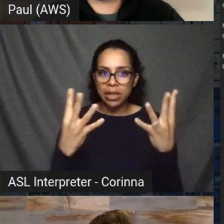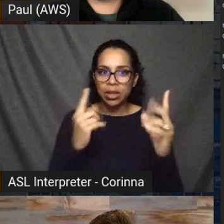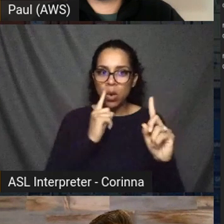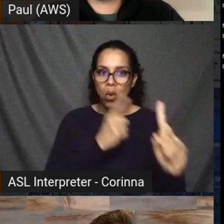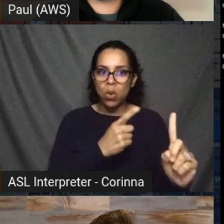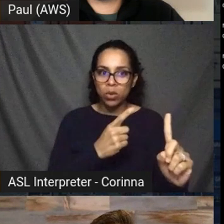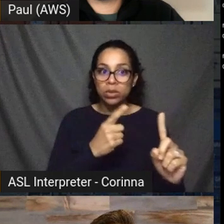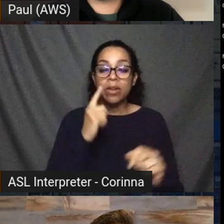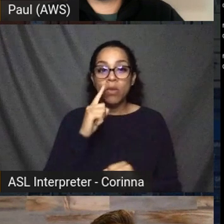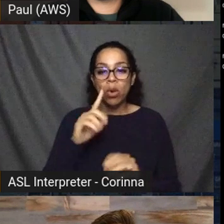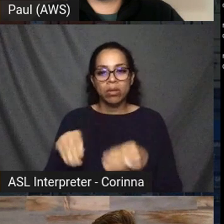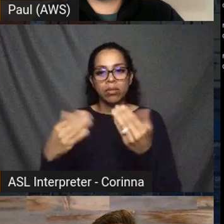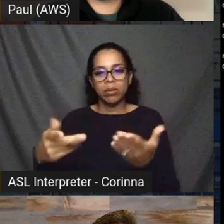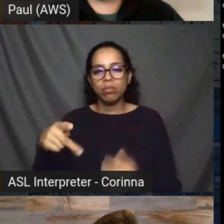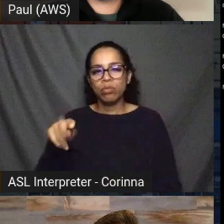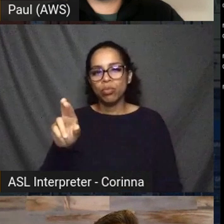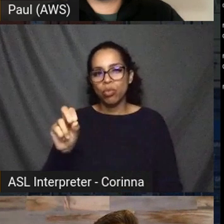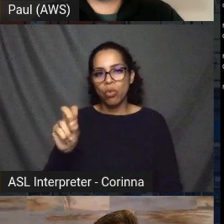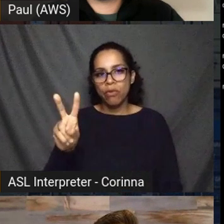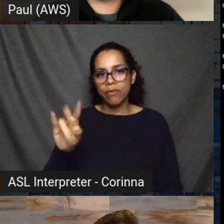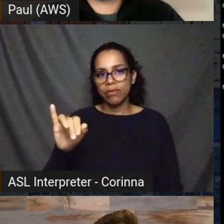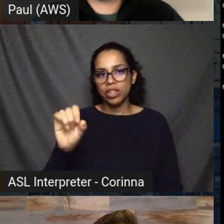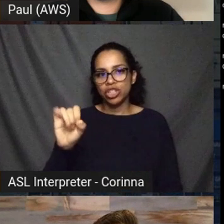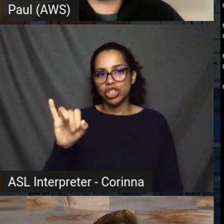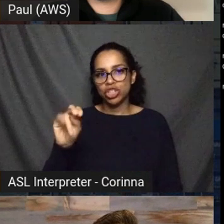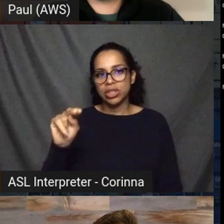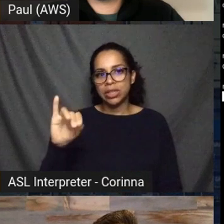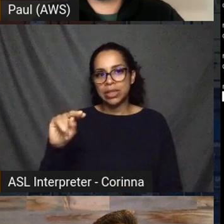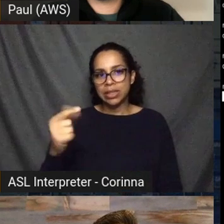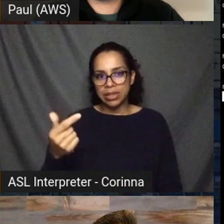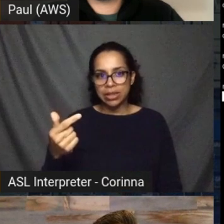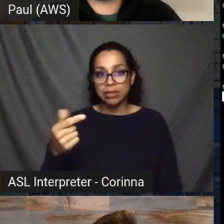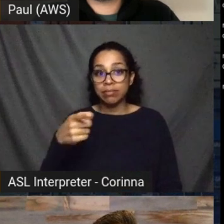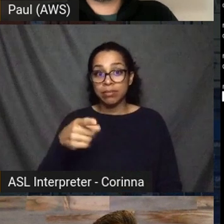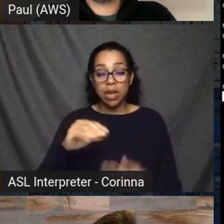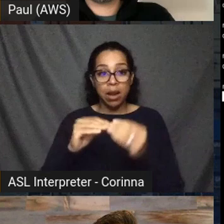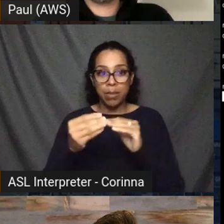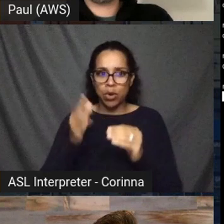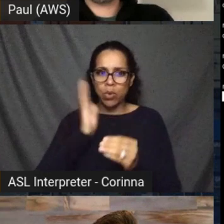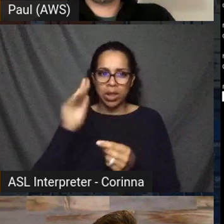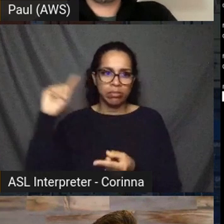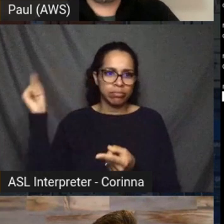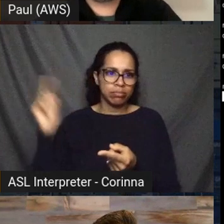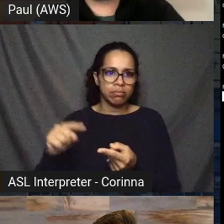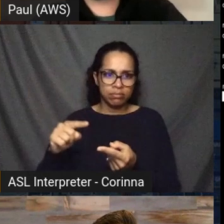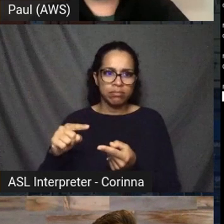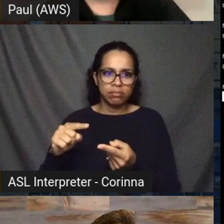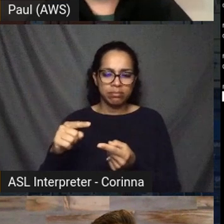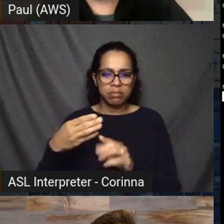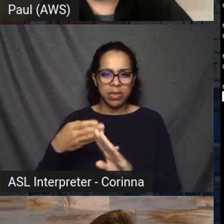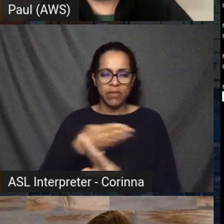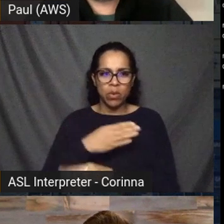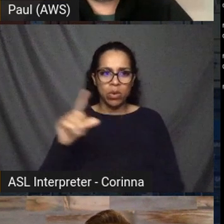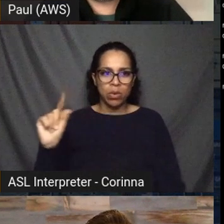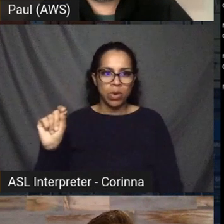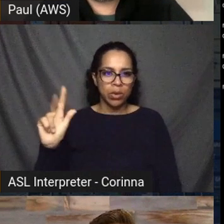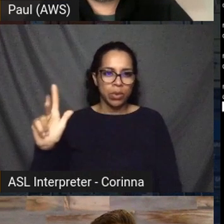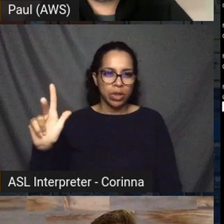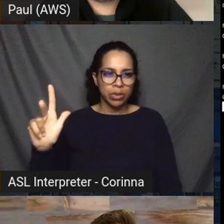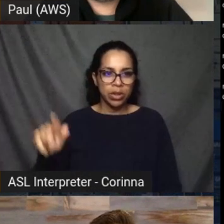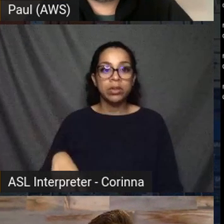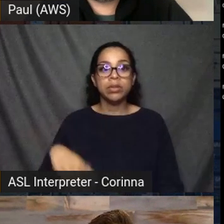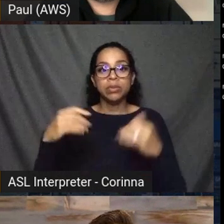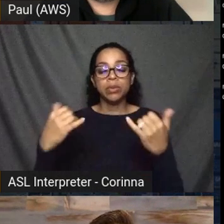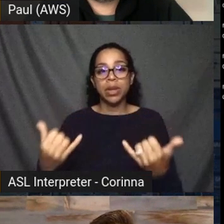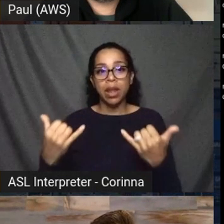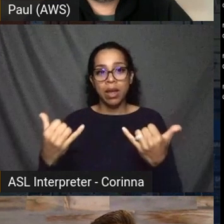perspective. This number is going to come down substantially at the end of the year. So let's go back again, scale it down to 0. I wanted to take